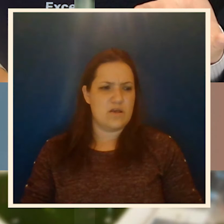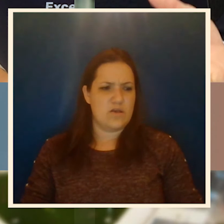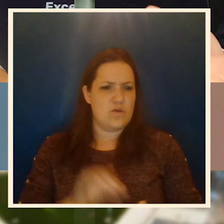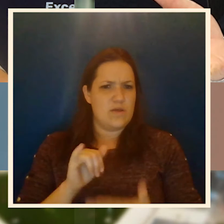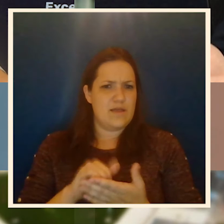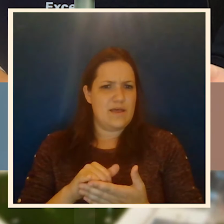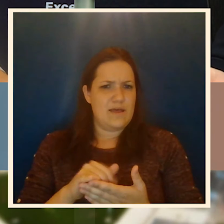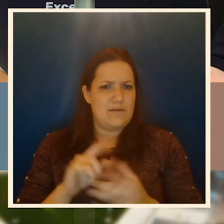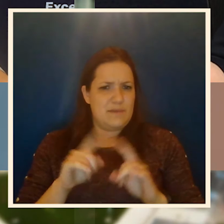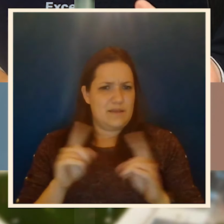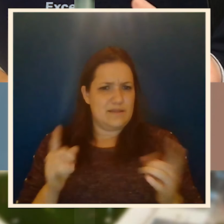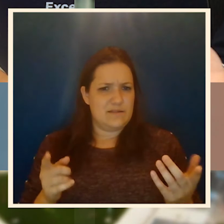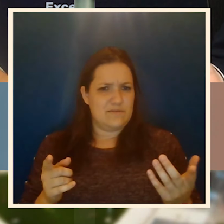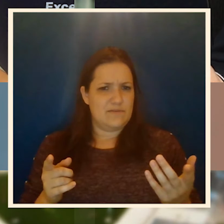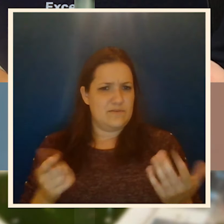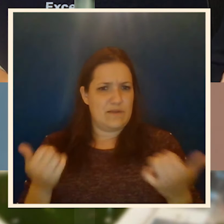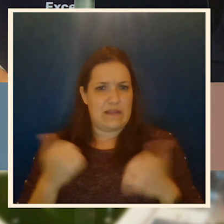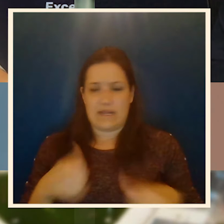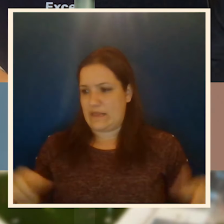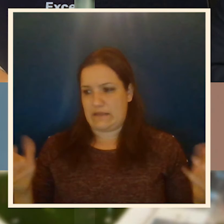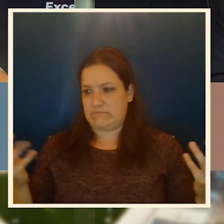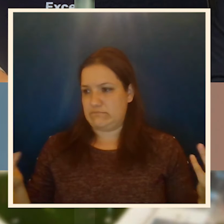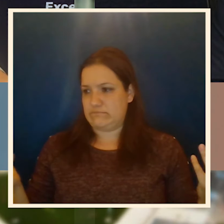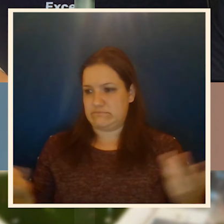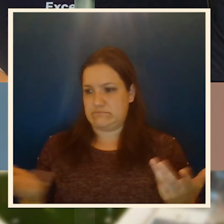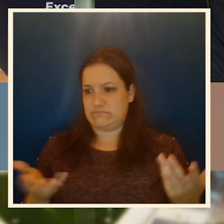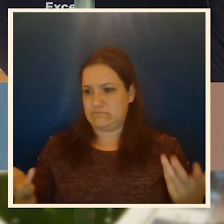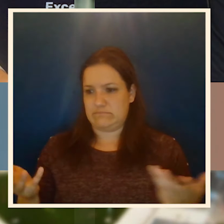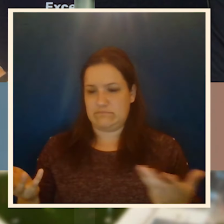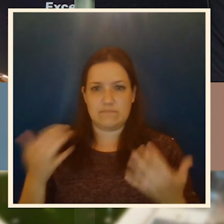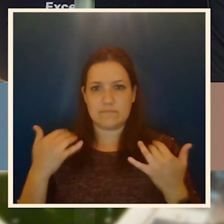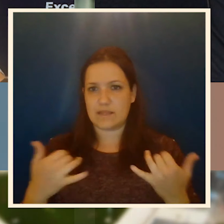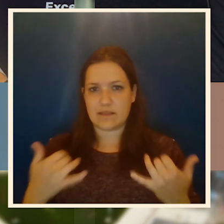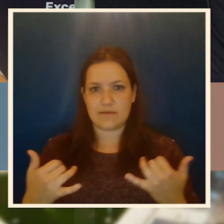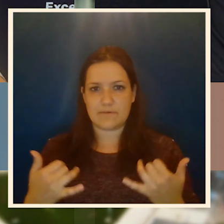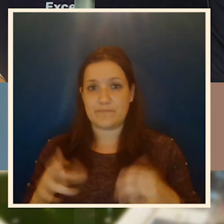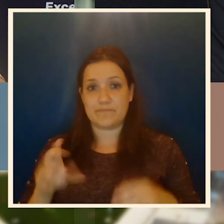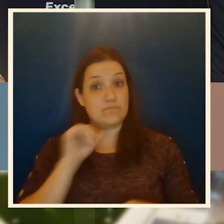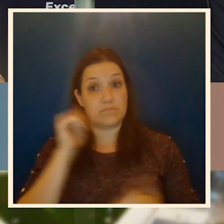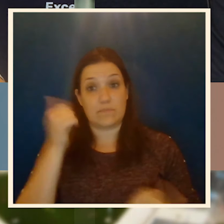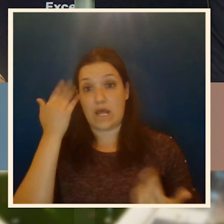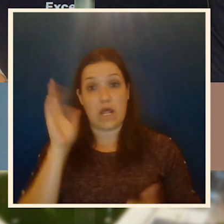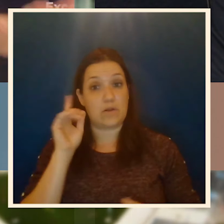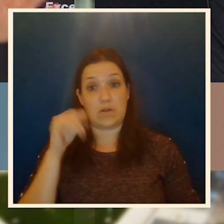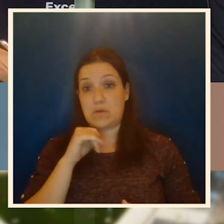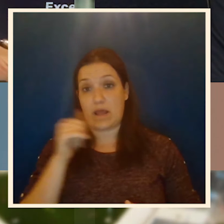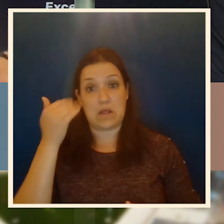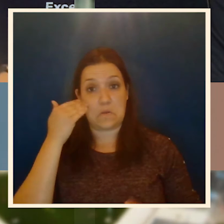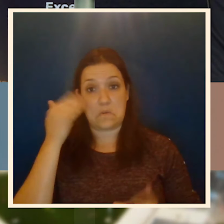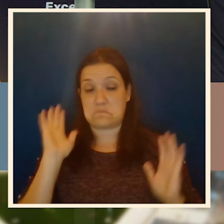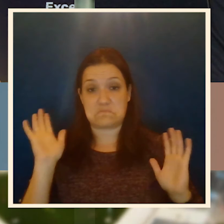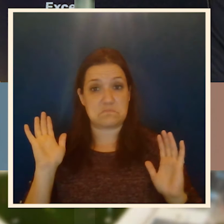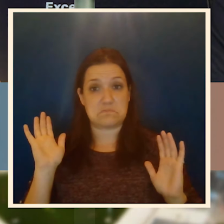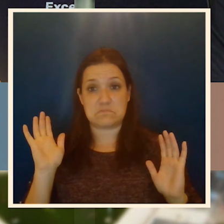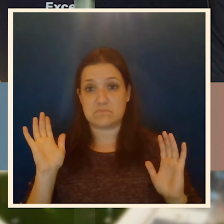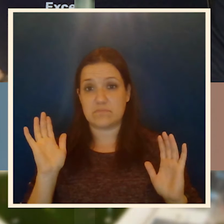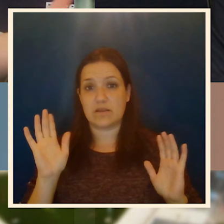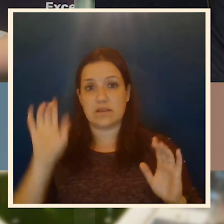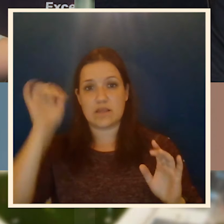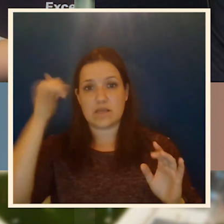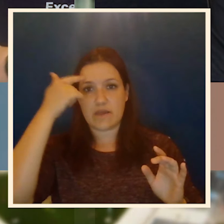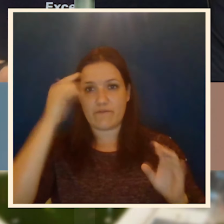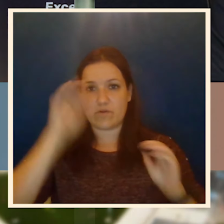but actually have ticked up a little bit from a risk standpoint. So is that going to make a difference in anything due